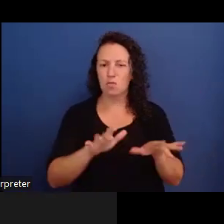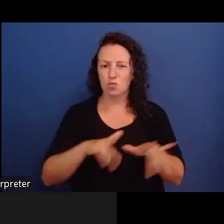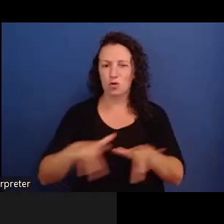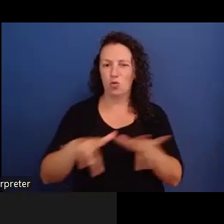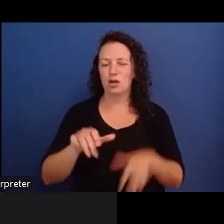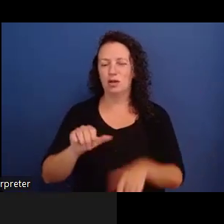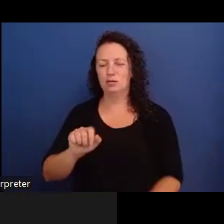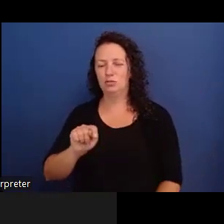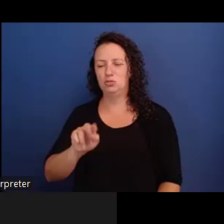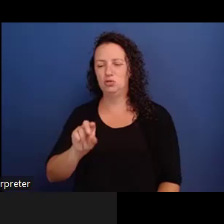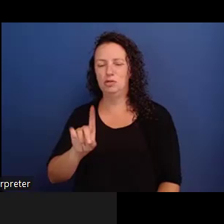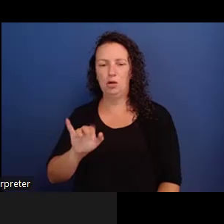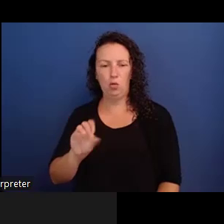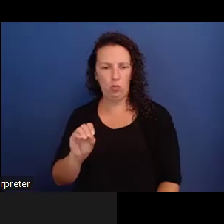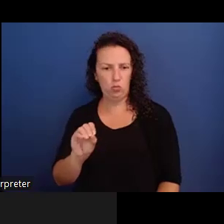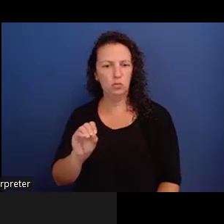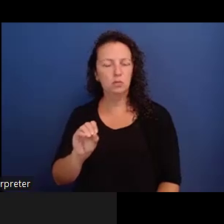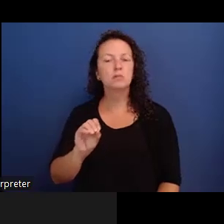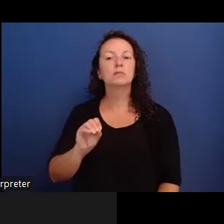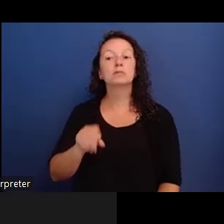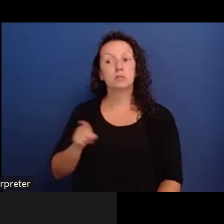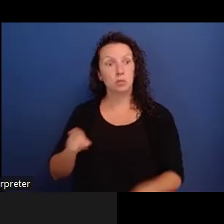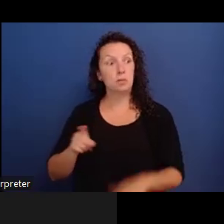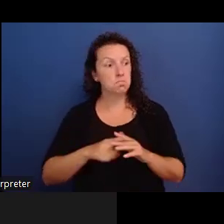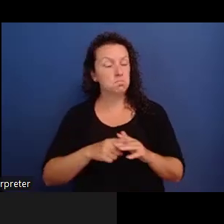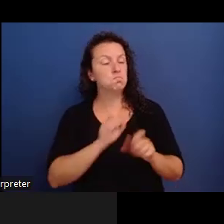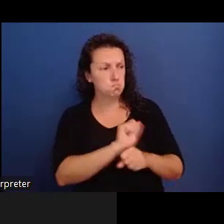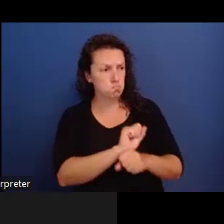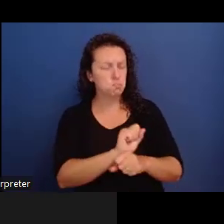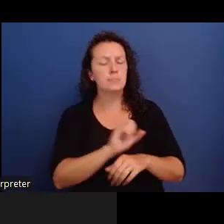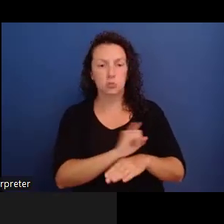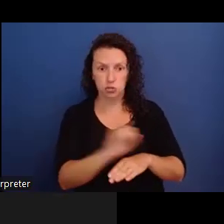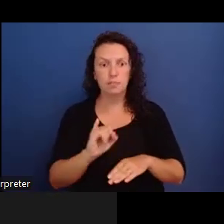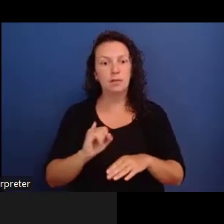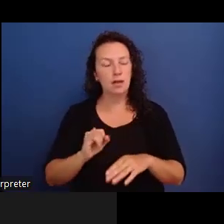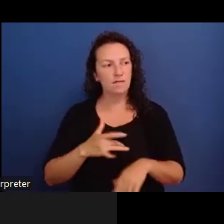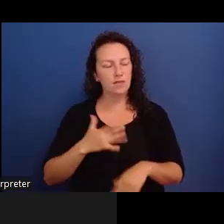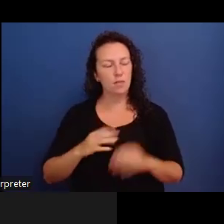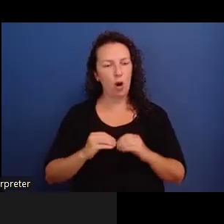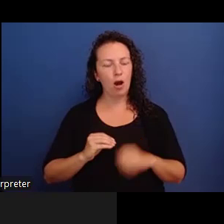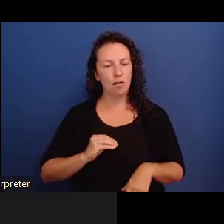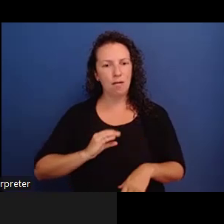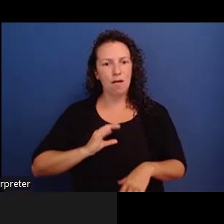him to get that confidence that he had lost with his vision.